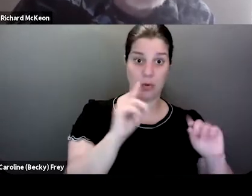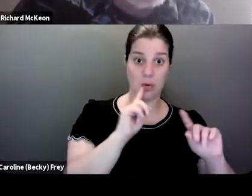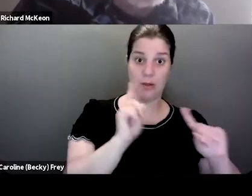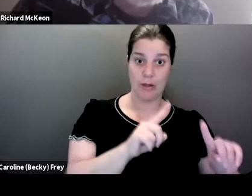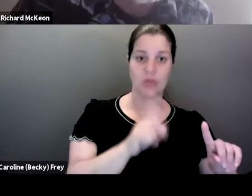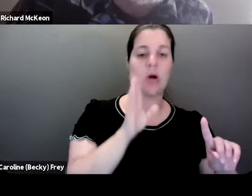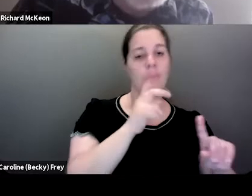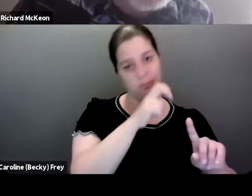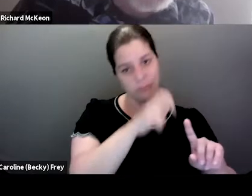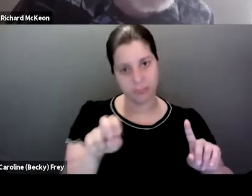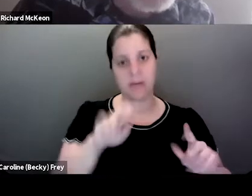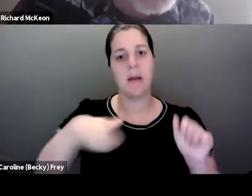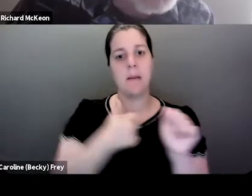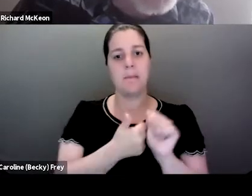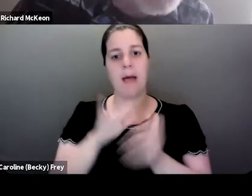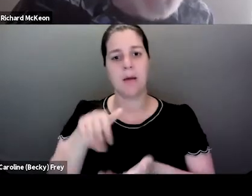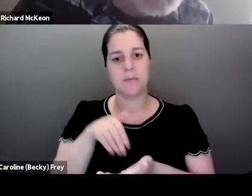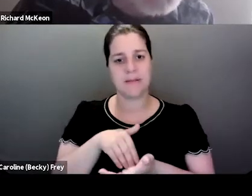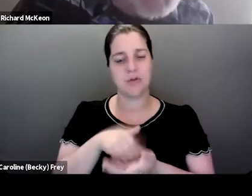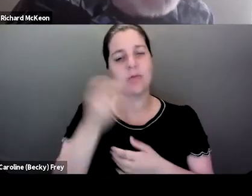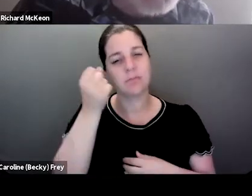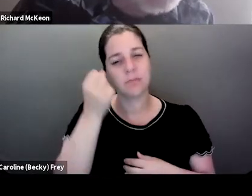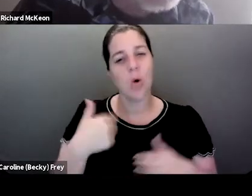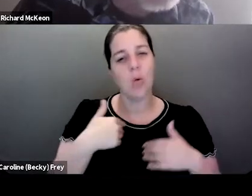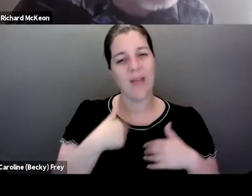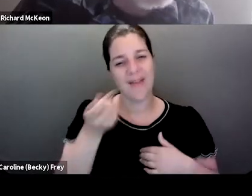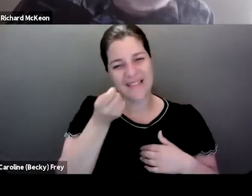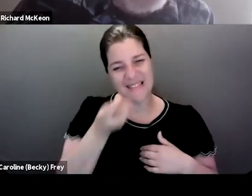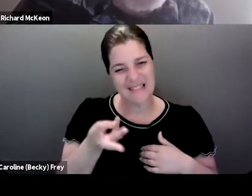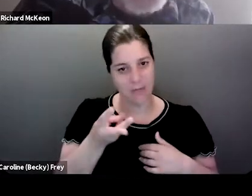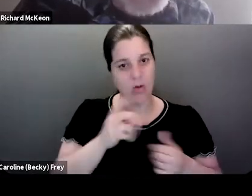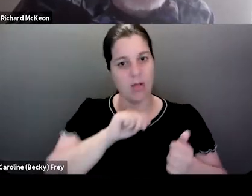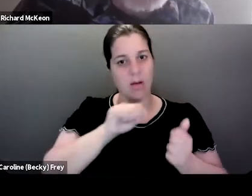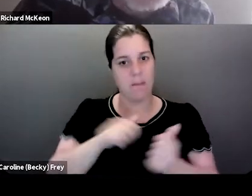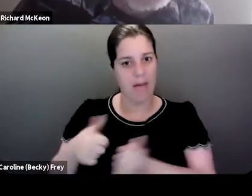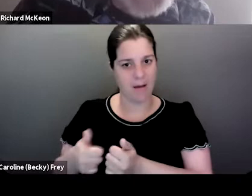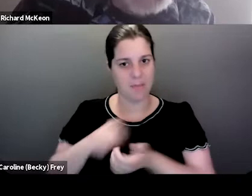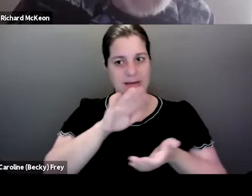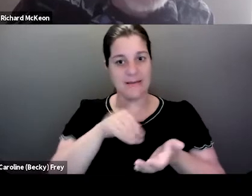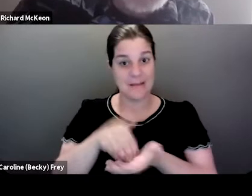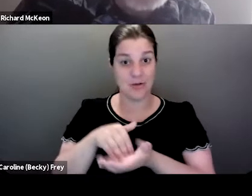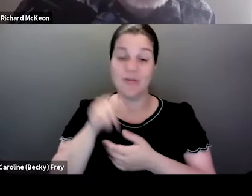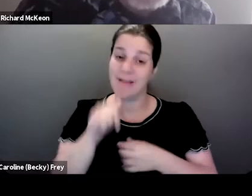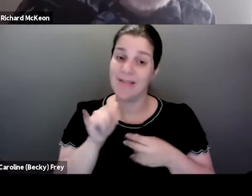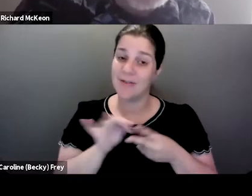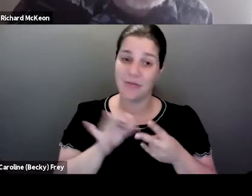center. So the Lifeline has a series of backup centers. This is a feature that 911 actually does not have.